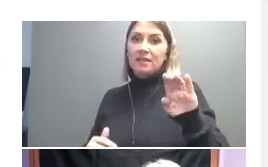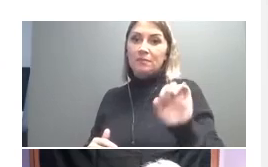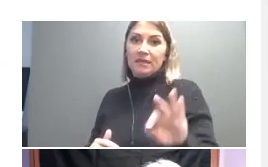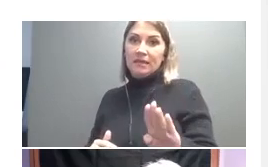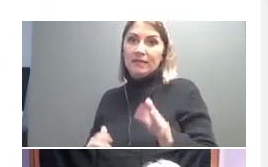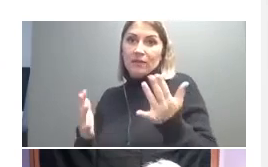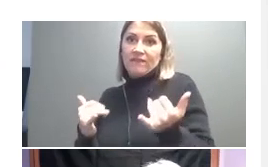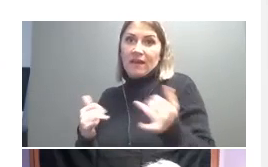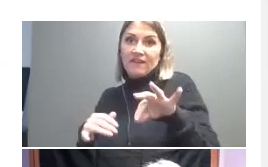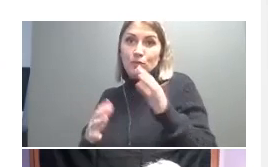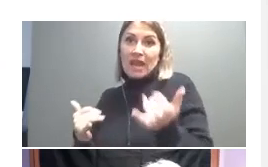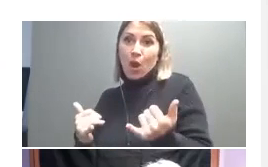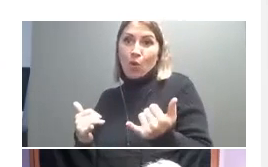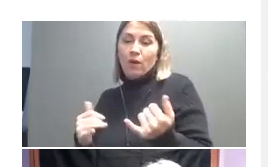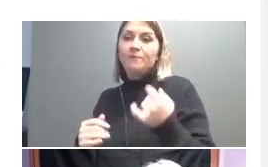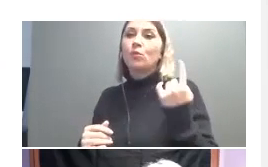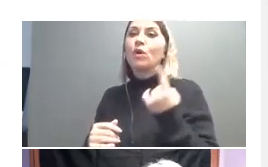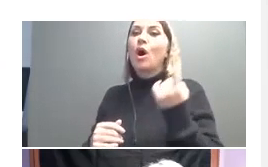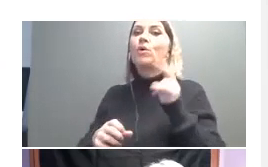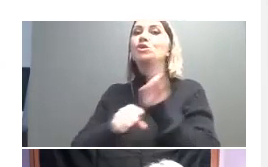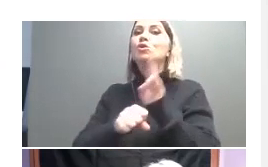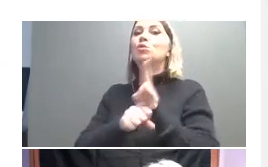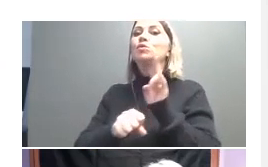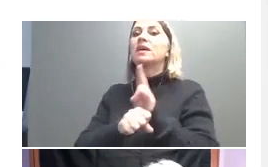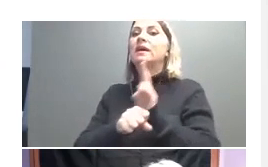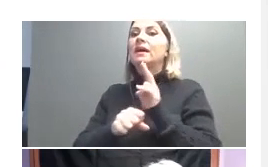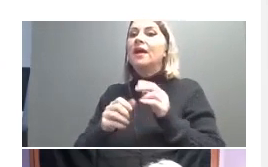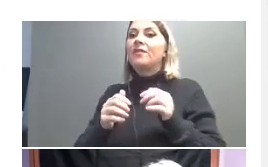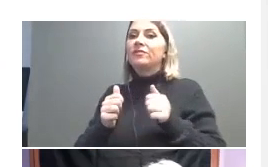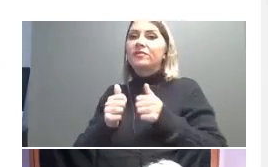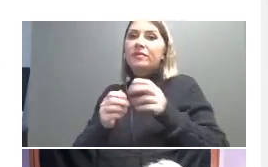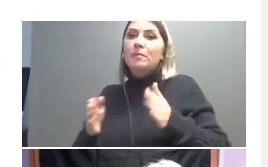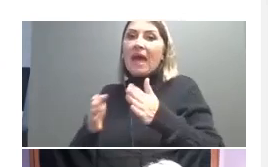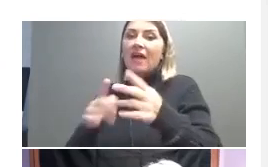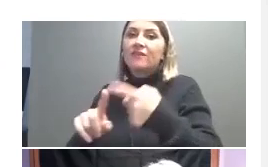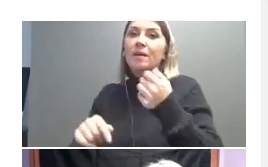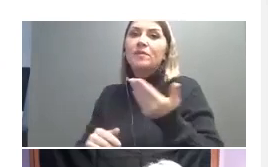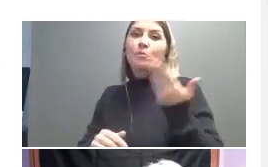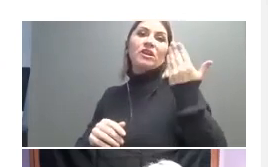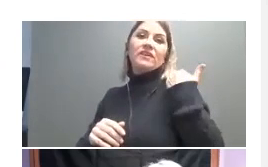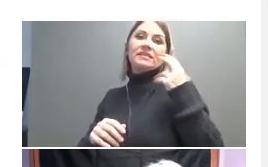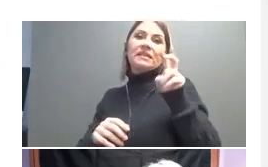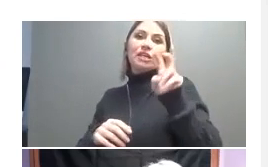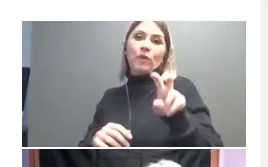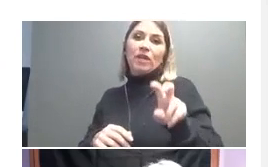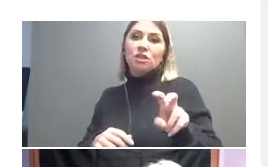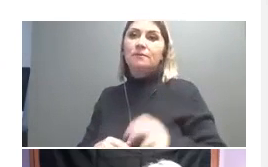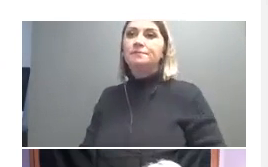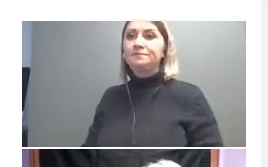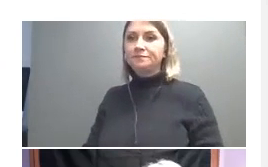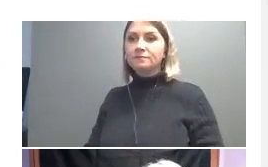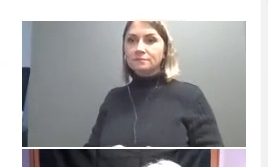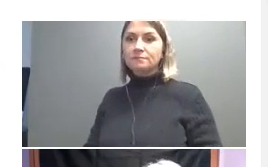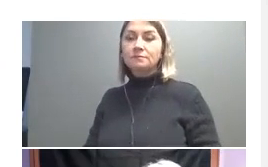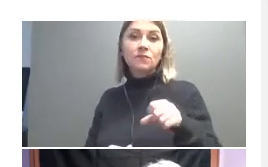now. We are always going to use the path from the previous iteration, not the current iteration, right? Okay.